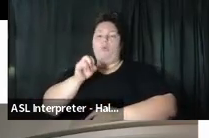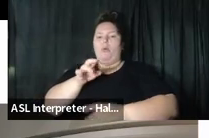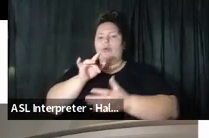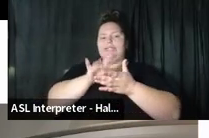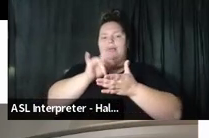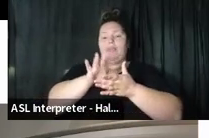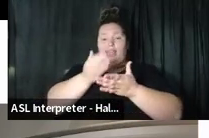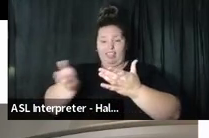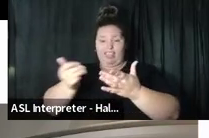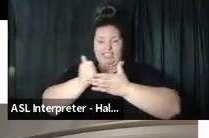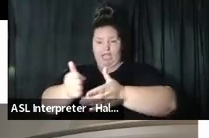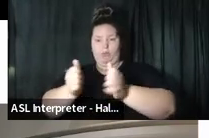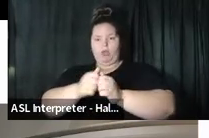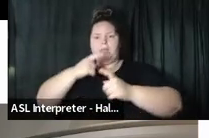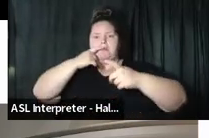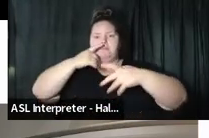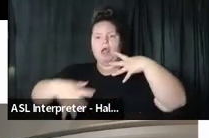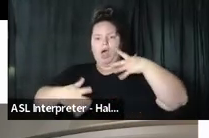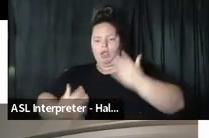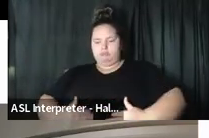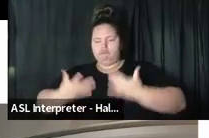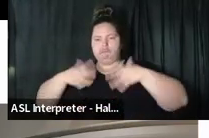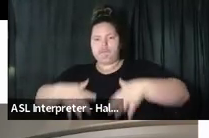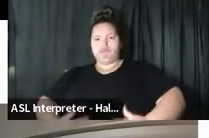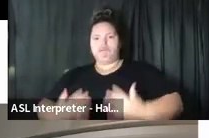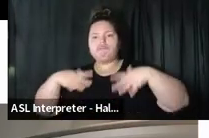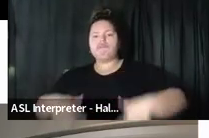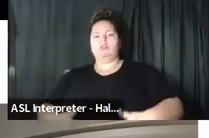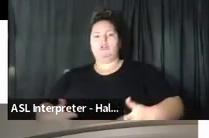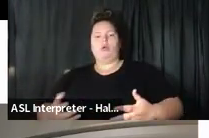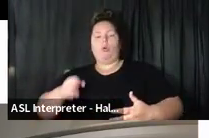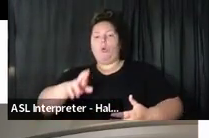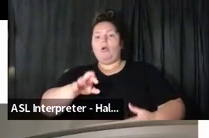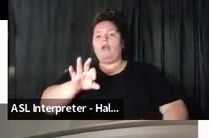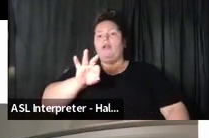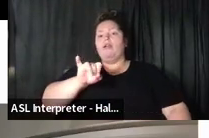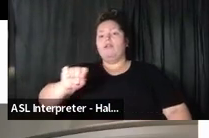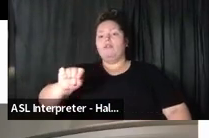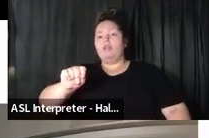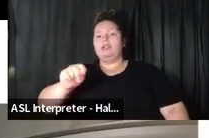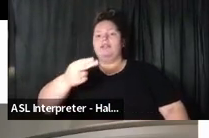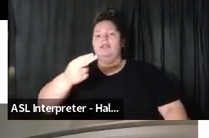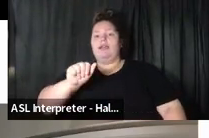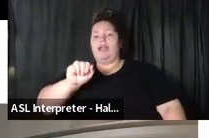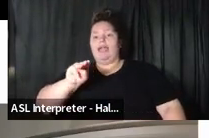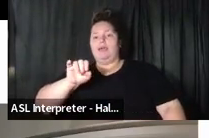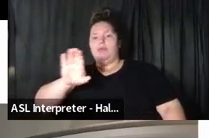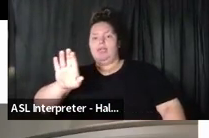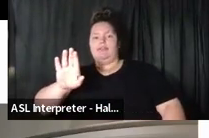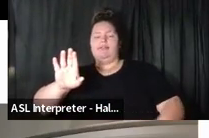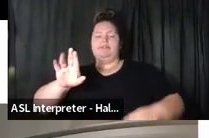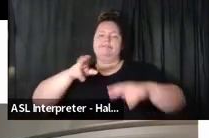just sensory, but there's like foot hammocks. You can make sure you get like your compression socks, other